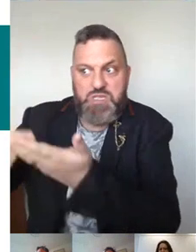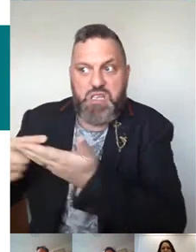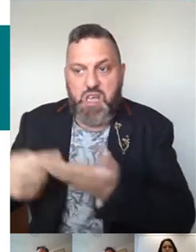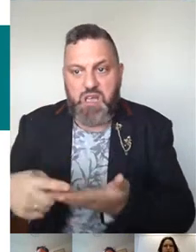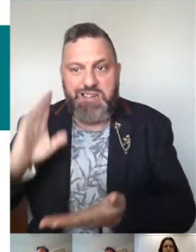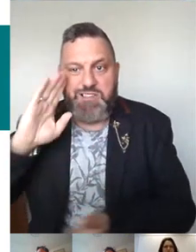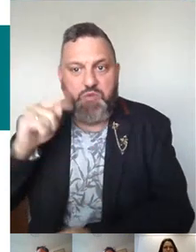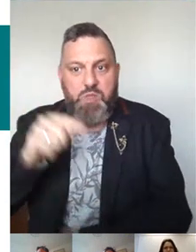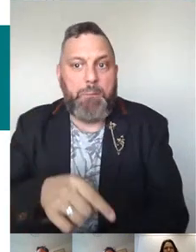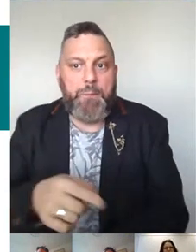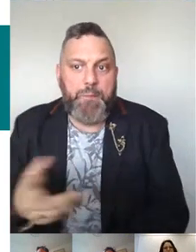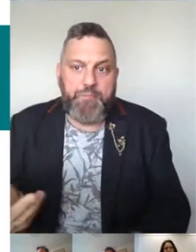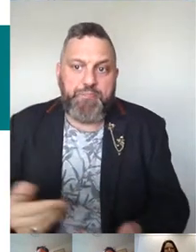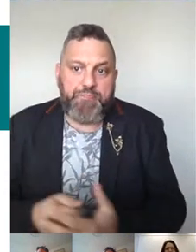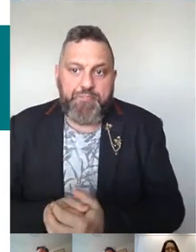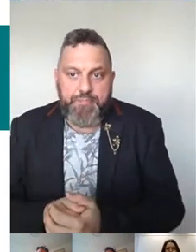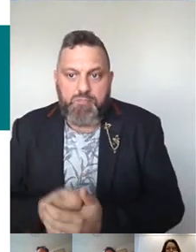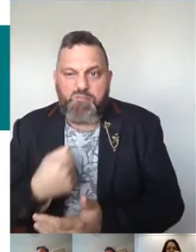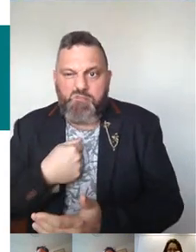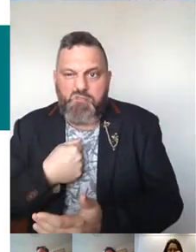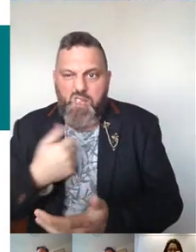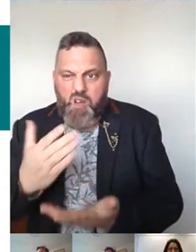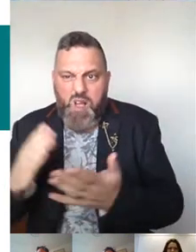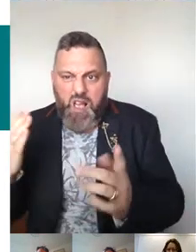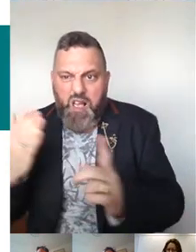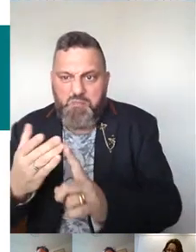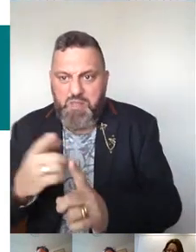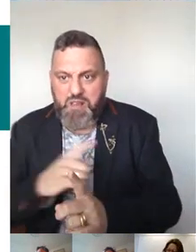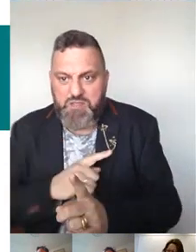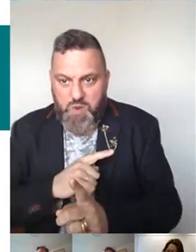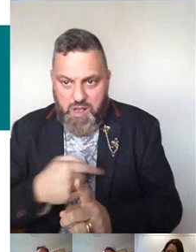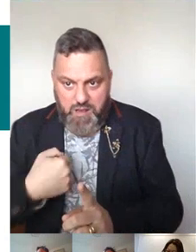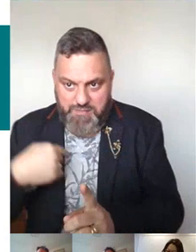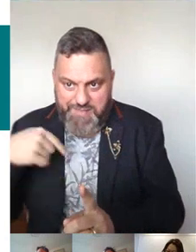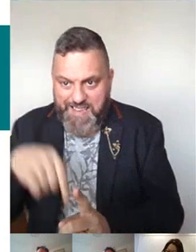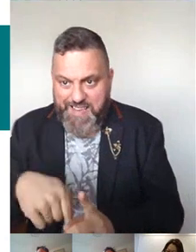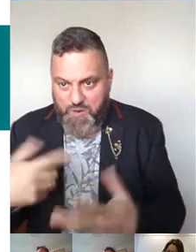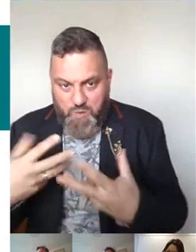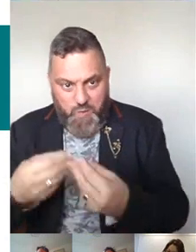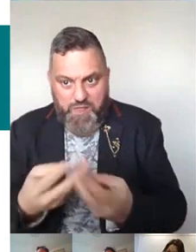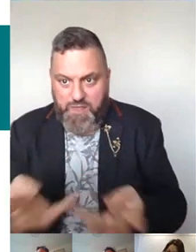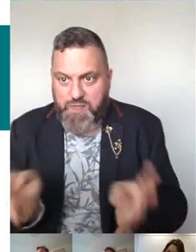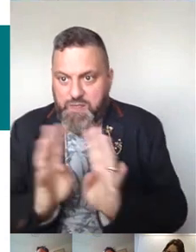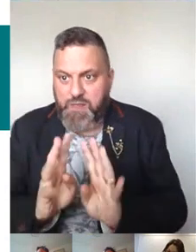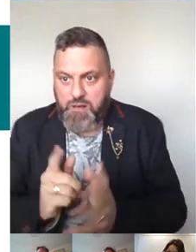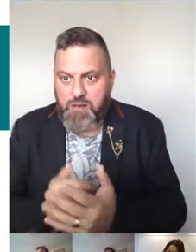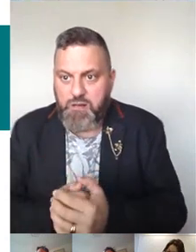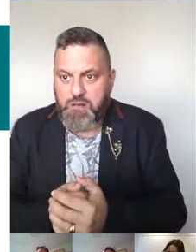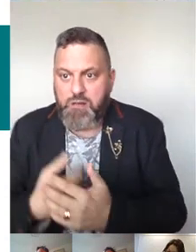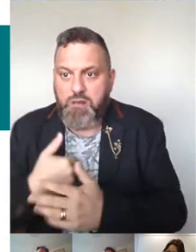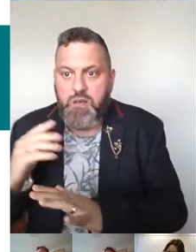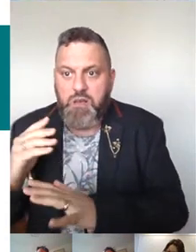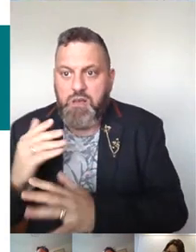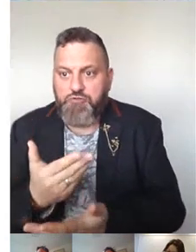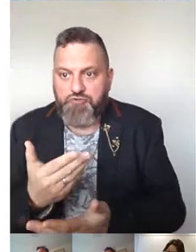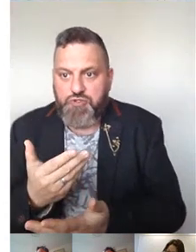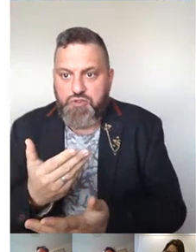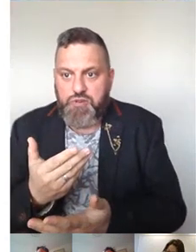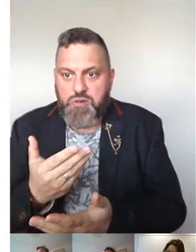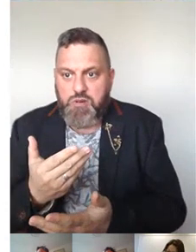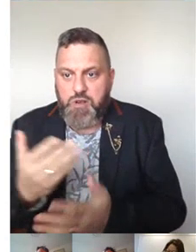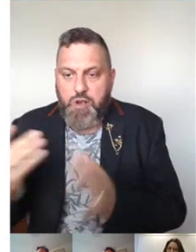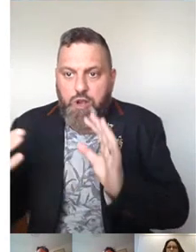locally. So that's our main reason. So that's why we're here today. Can I just introduce my